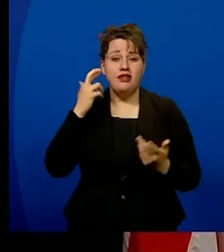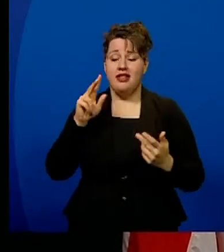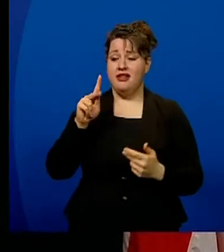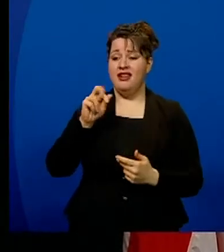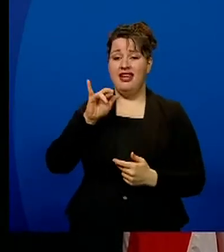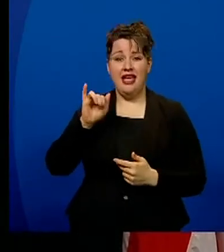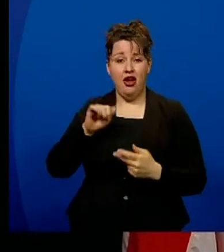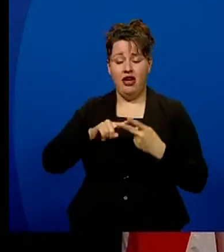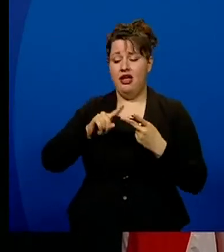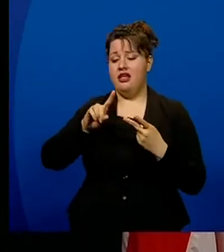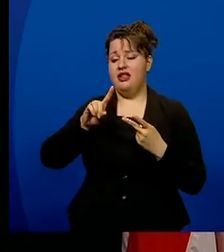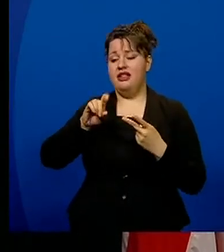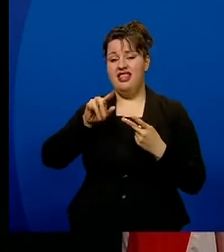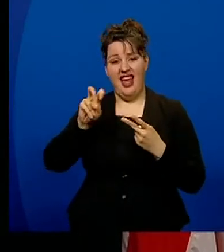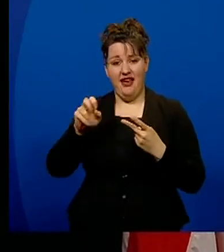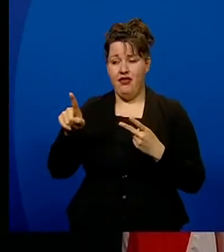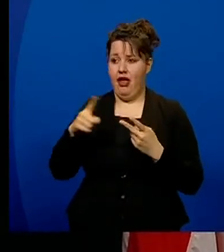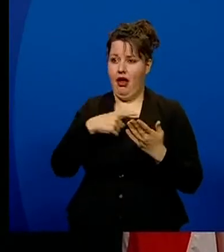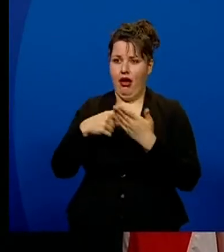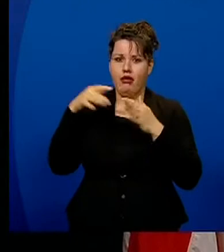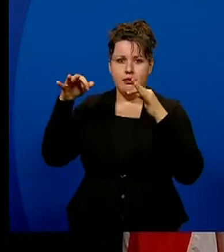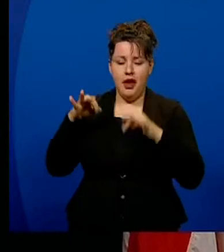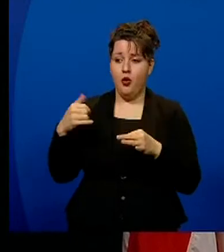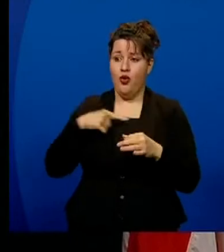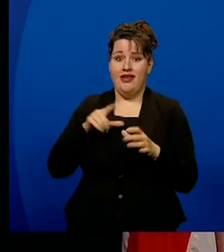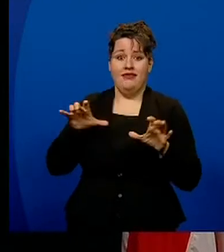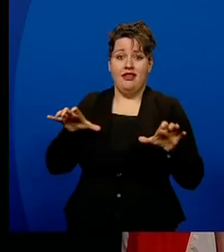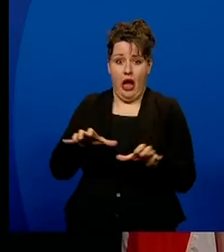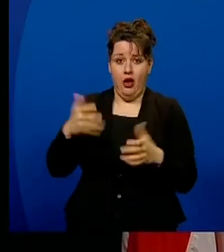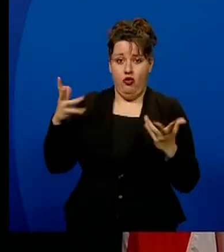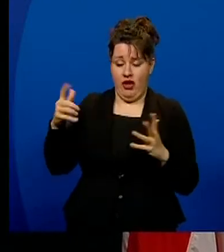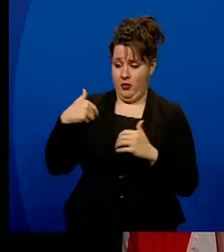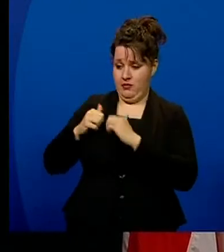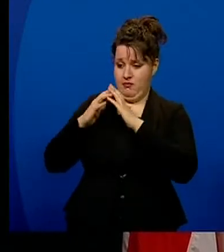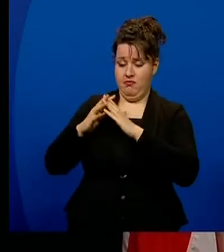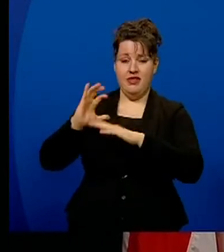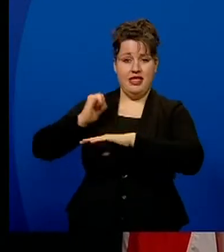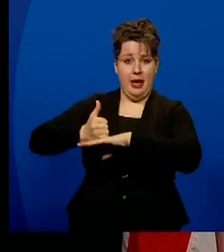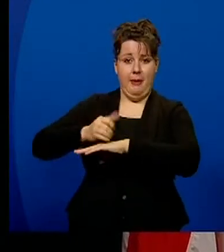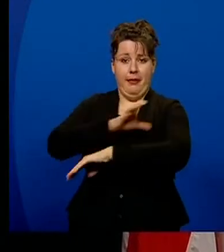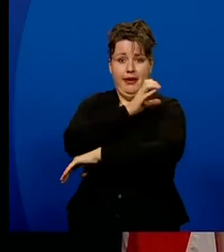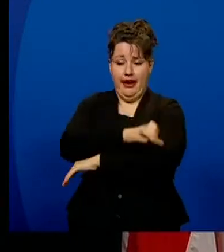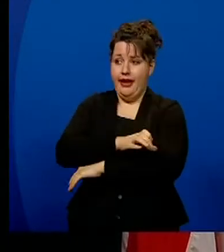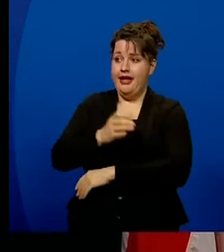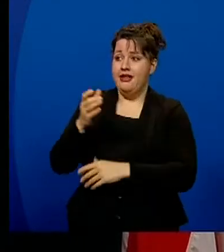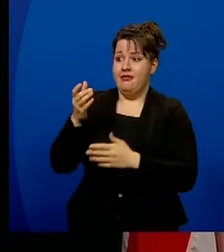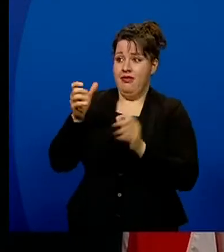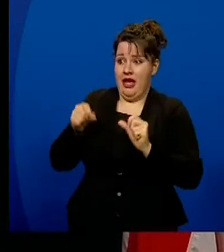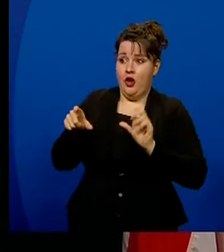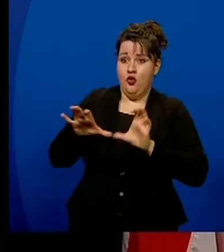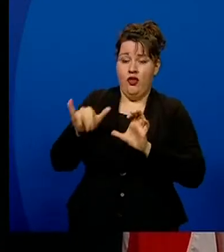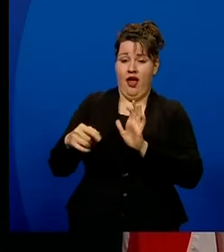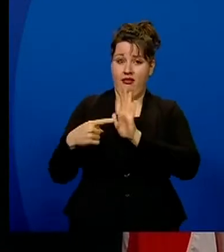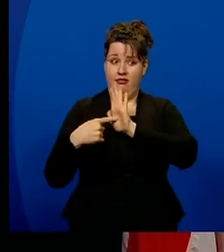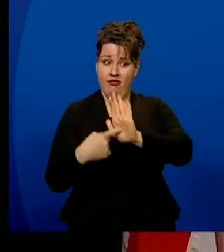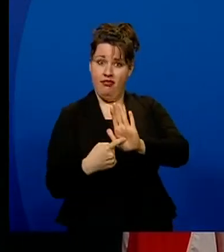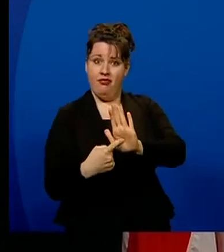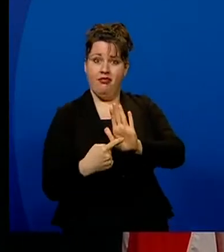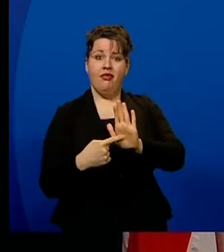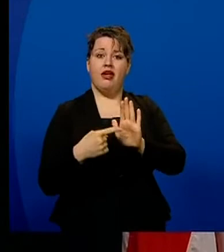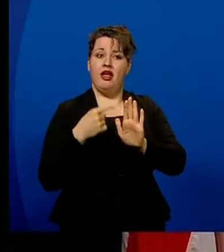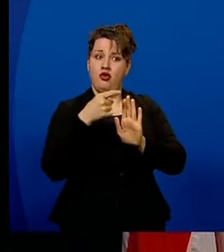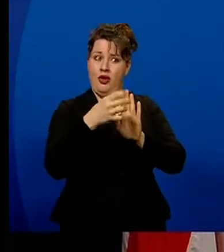about what they've done and say, here's what's possible. And if we can be a help in facilitating that as